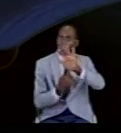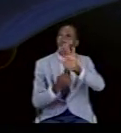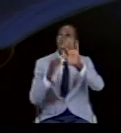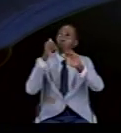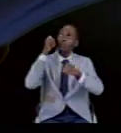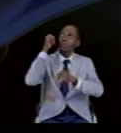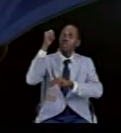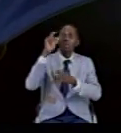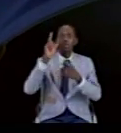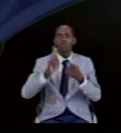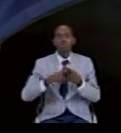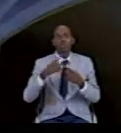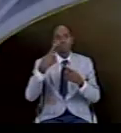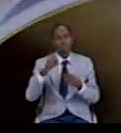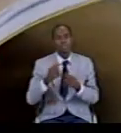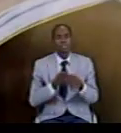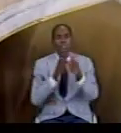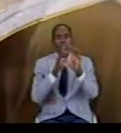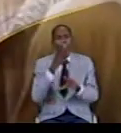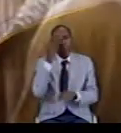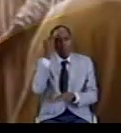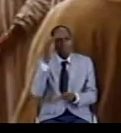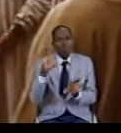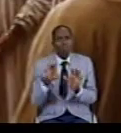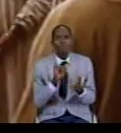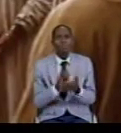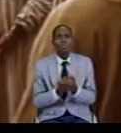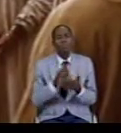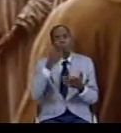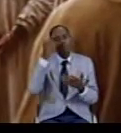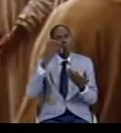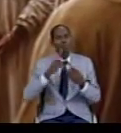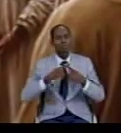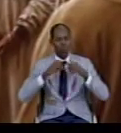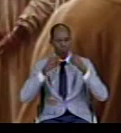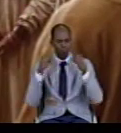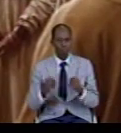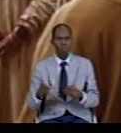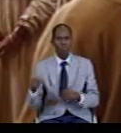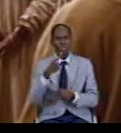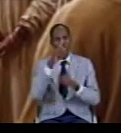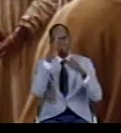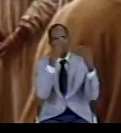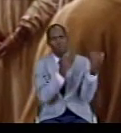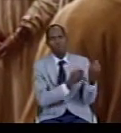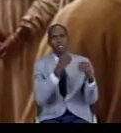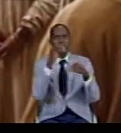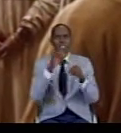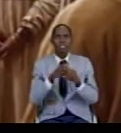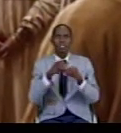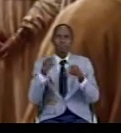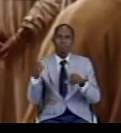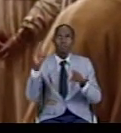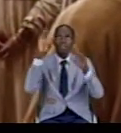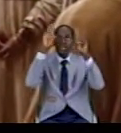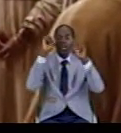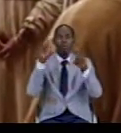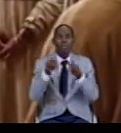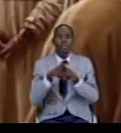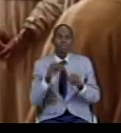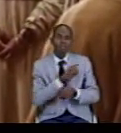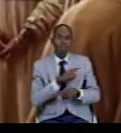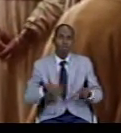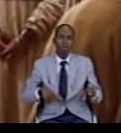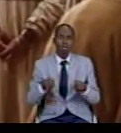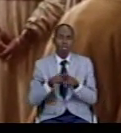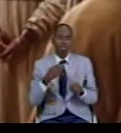his disciples. Why was he doing that? He wanted to strengthen their faith in him as their Lord, as their Messiah,